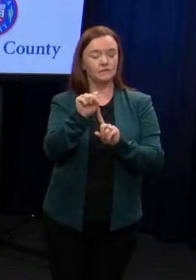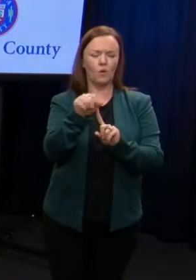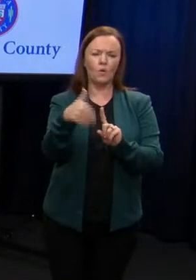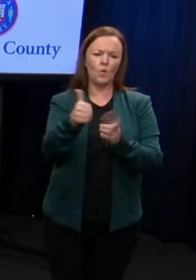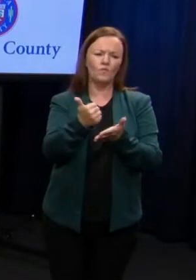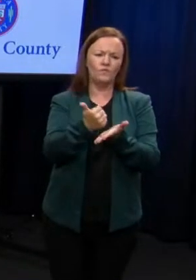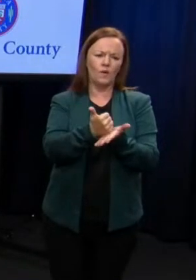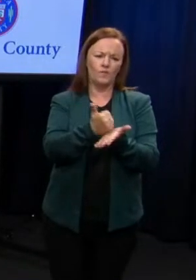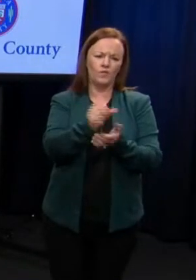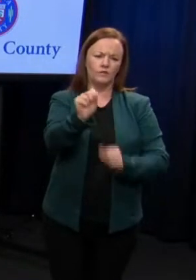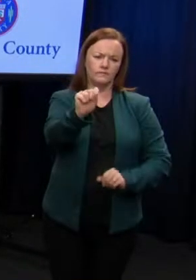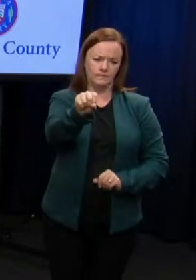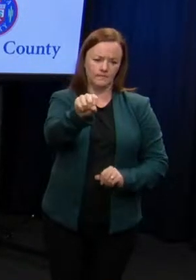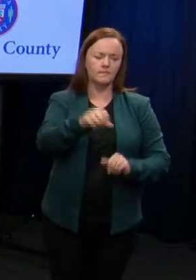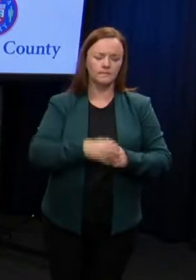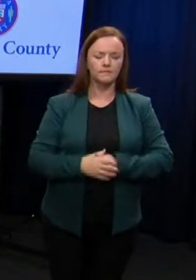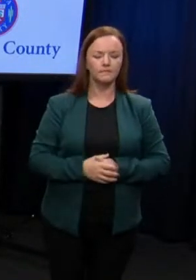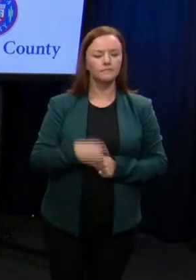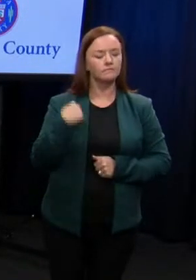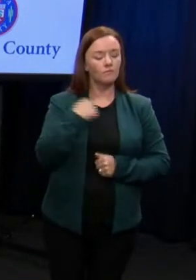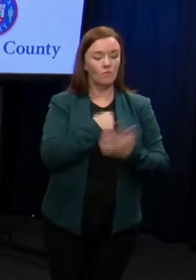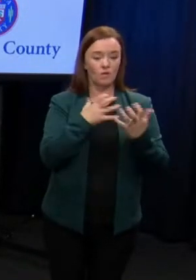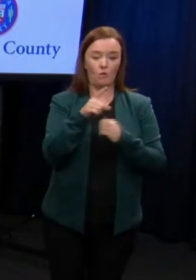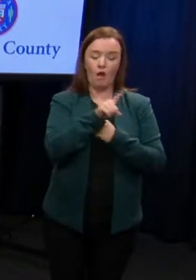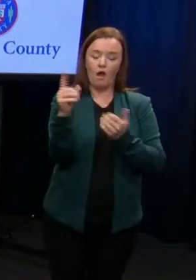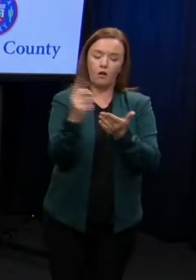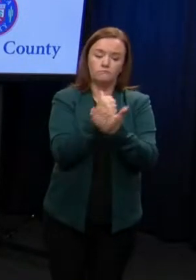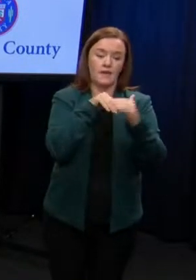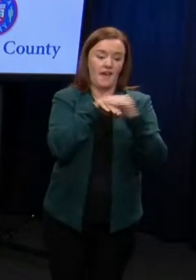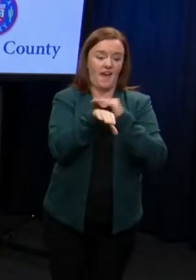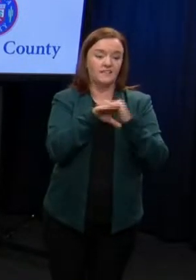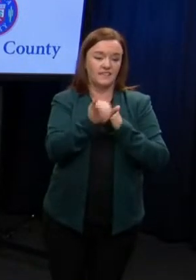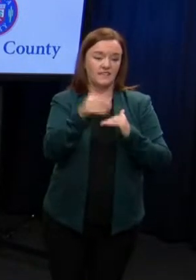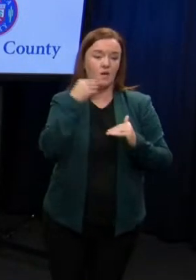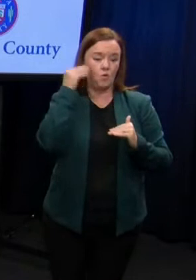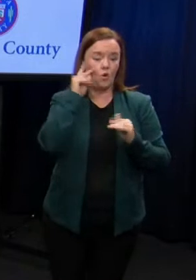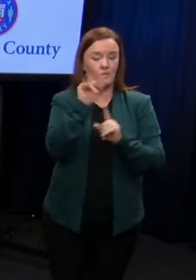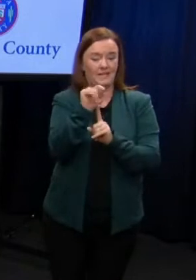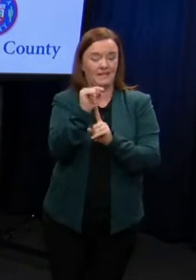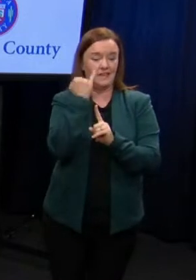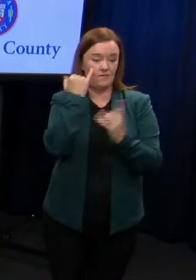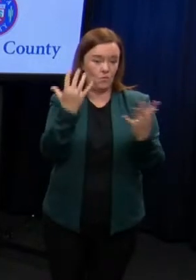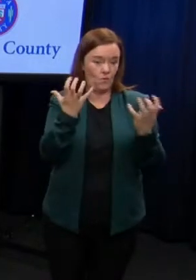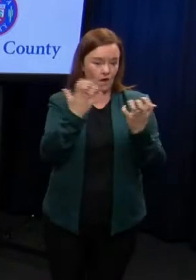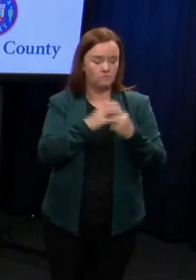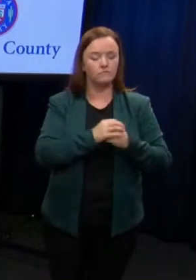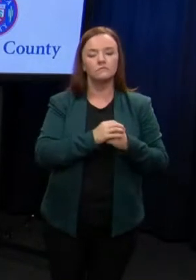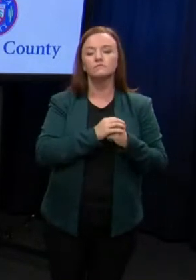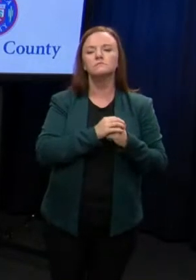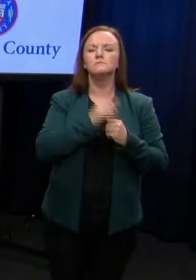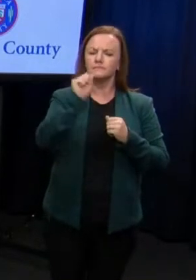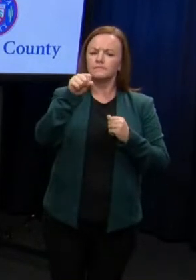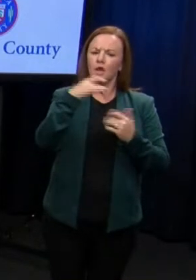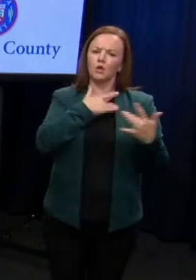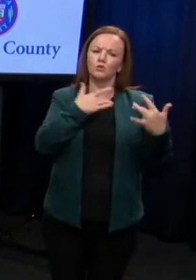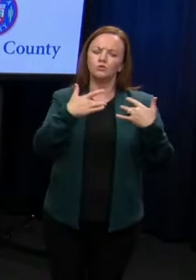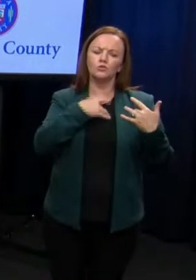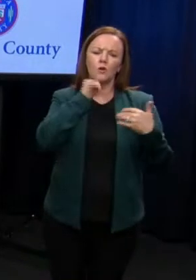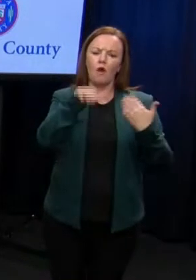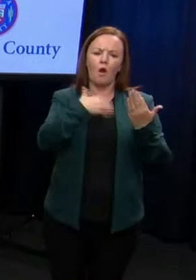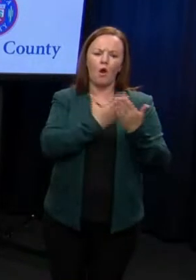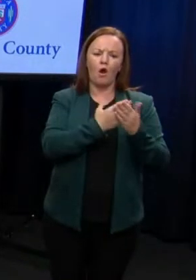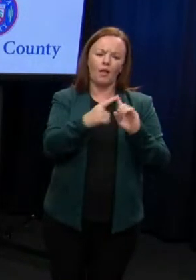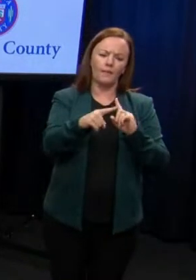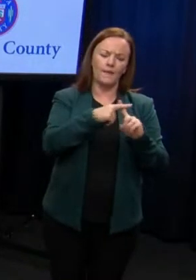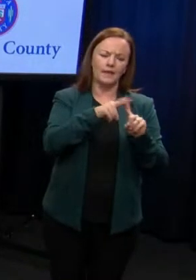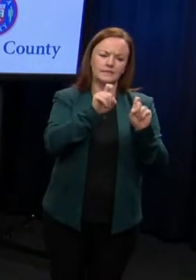helpful and we want everyone to have access to them, but there is the concern that not all of the testing is reported